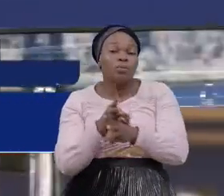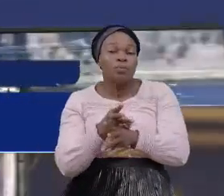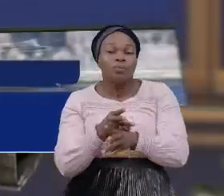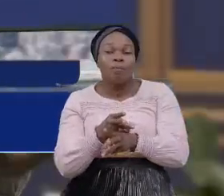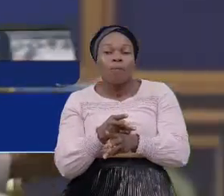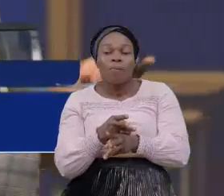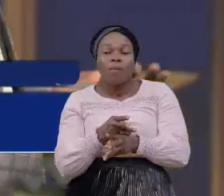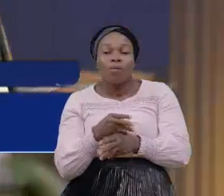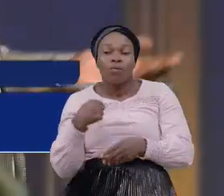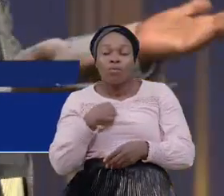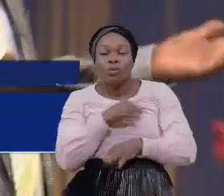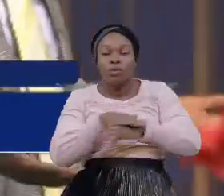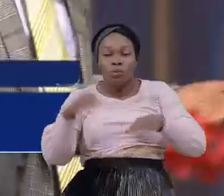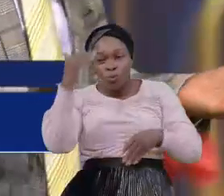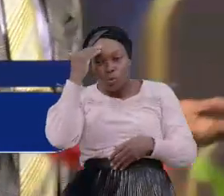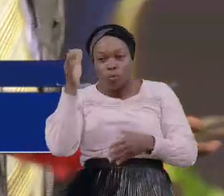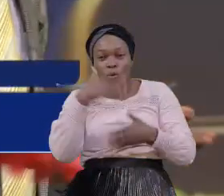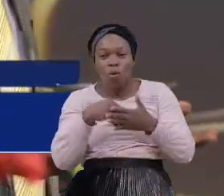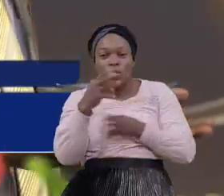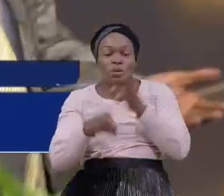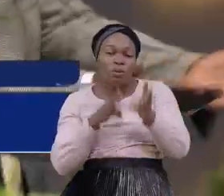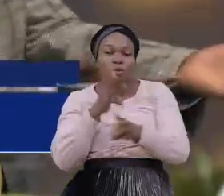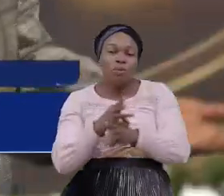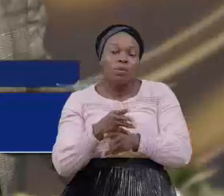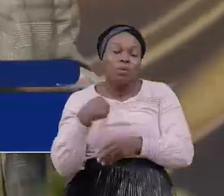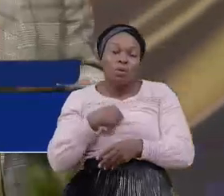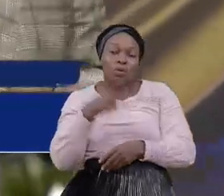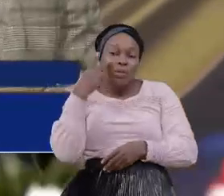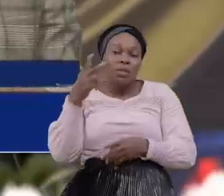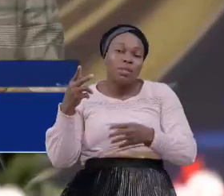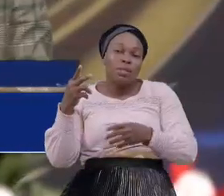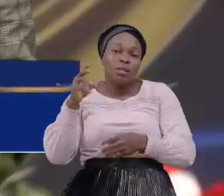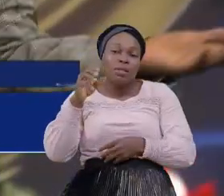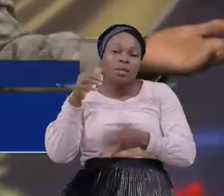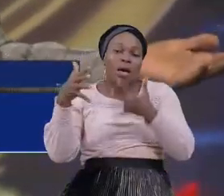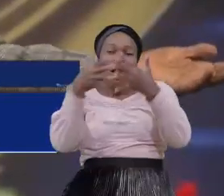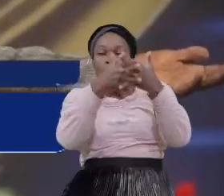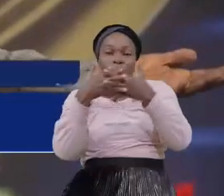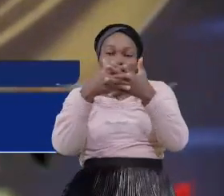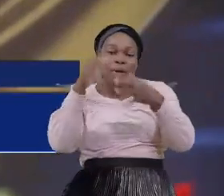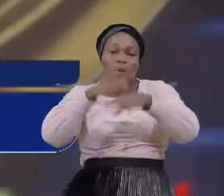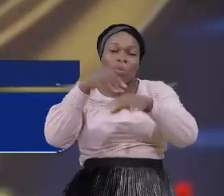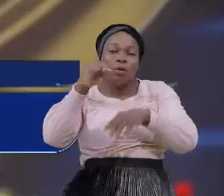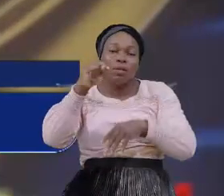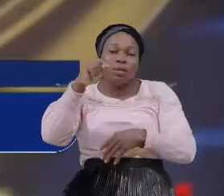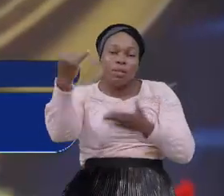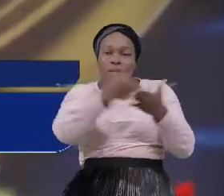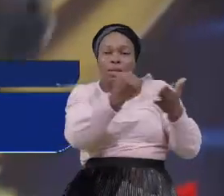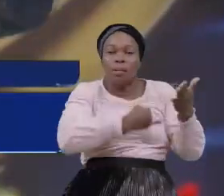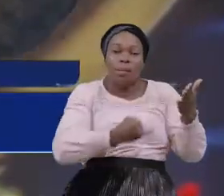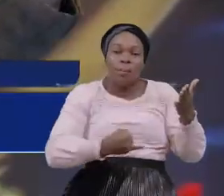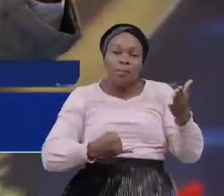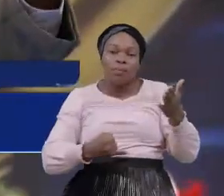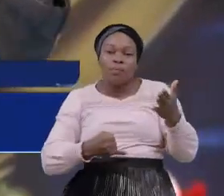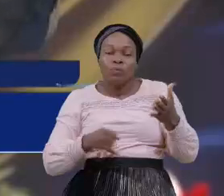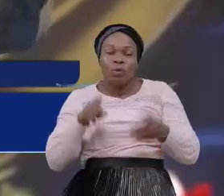world. You see America on the map, but you're not living there. You see the UK on the map, you